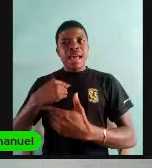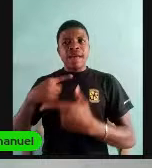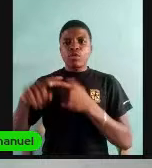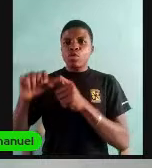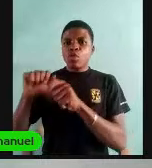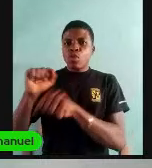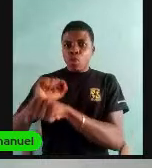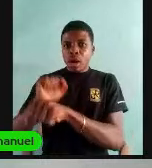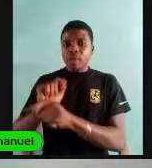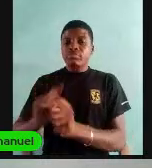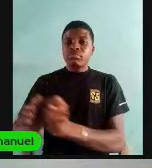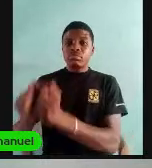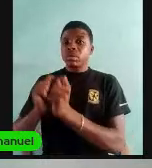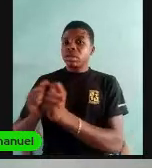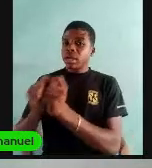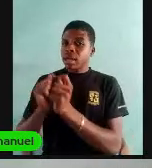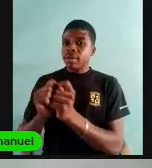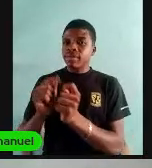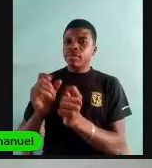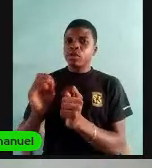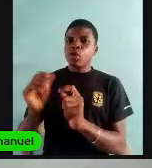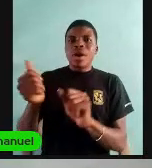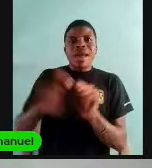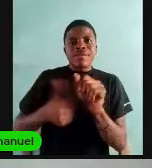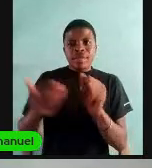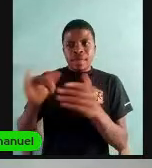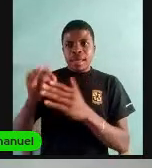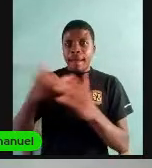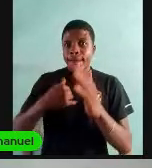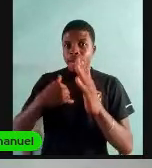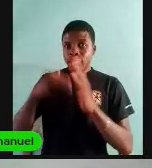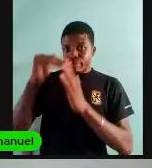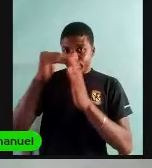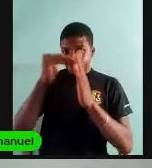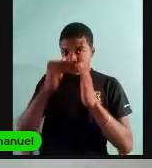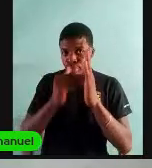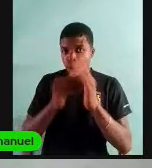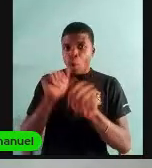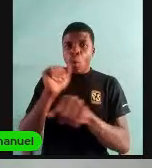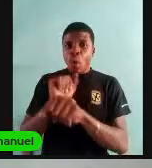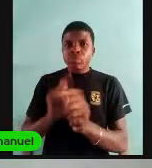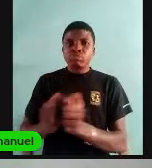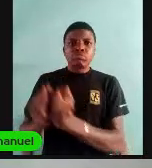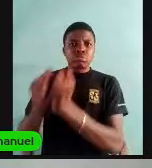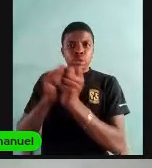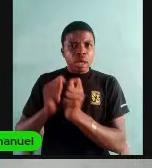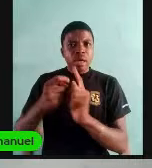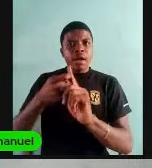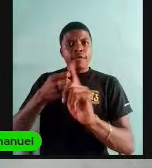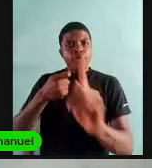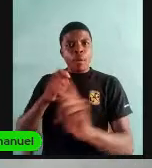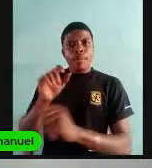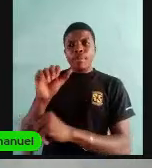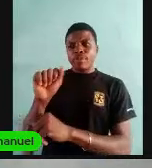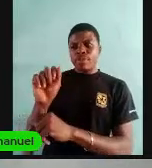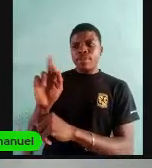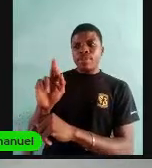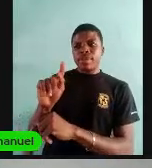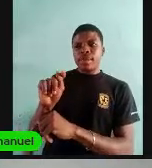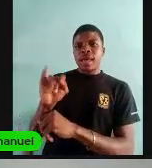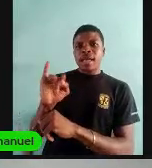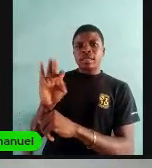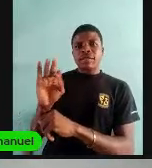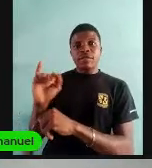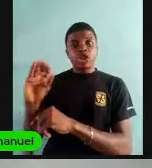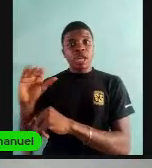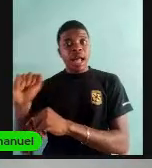fact, everything I listed, they all work hand in hand from the artificial intelligence and artificial